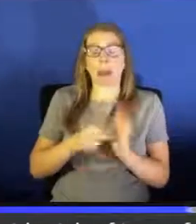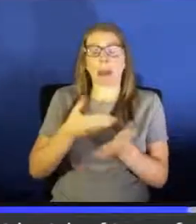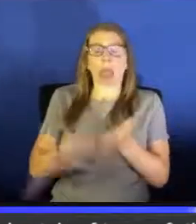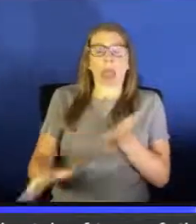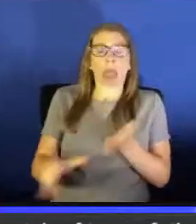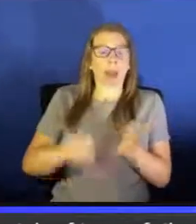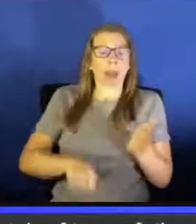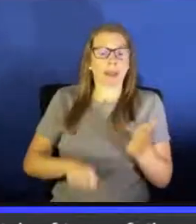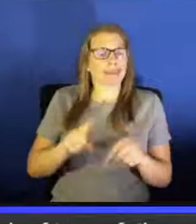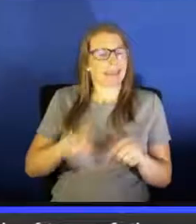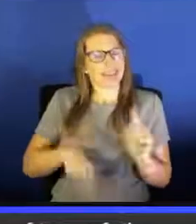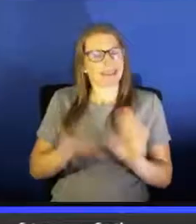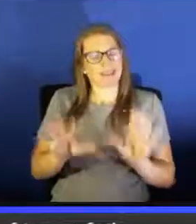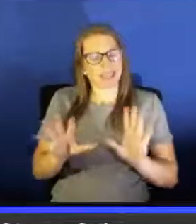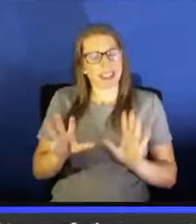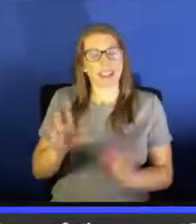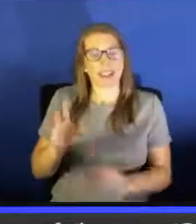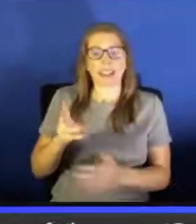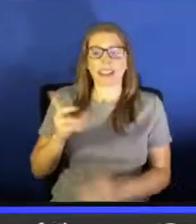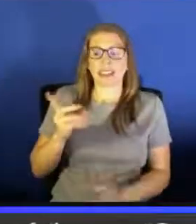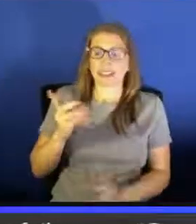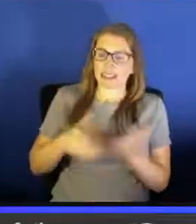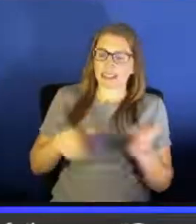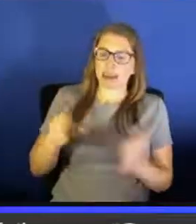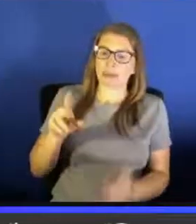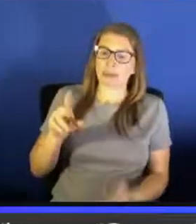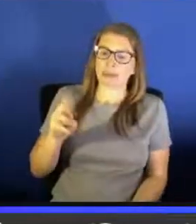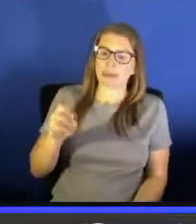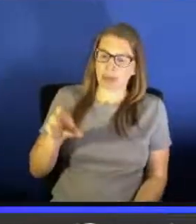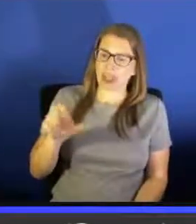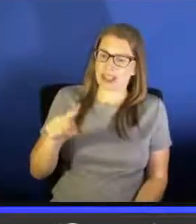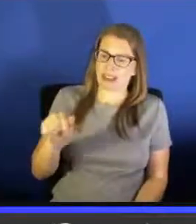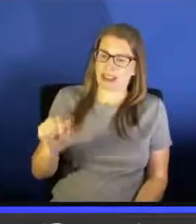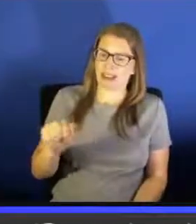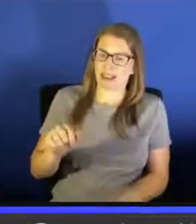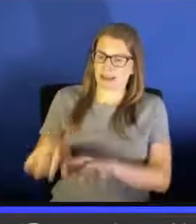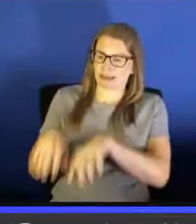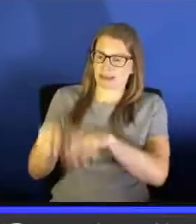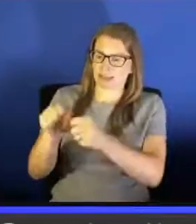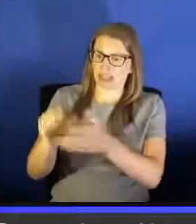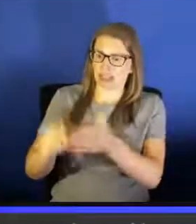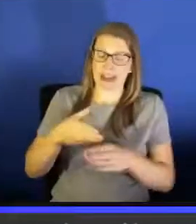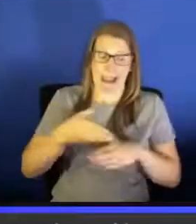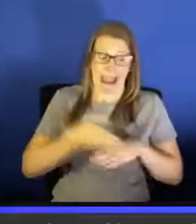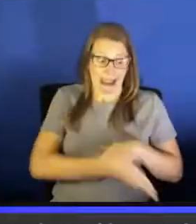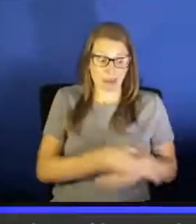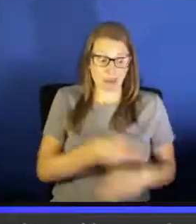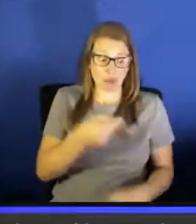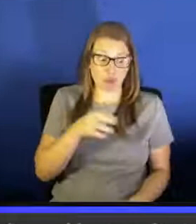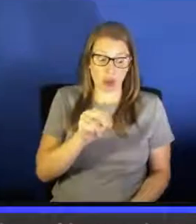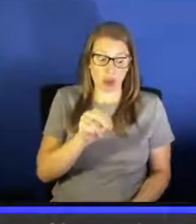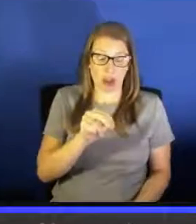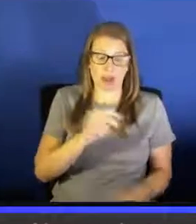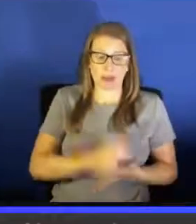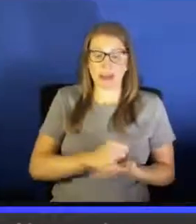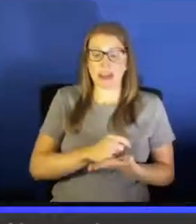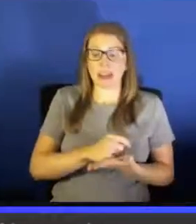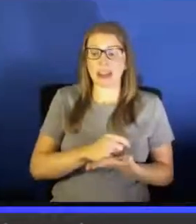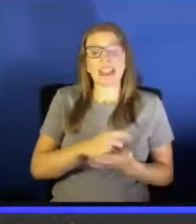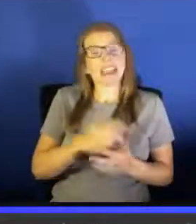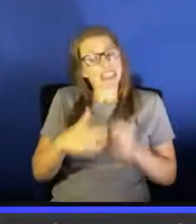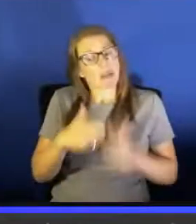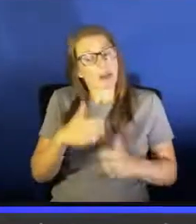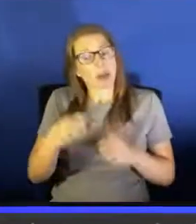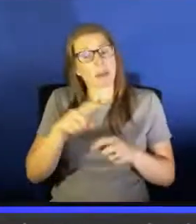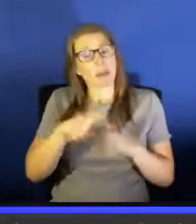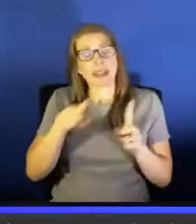Mirza has done some surgeries after radiation therapy, and it is definitely more difficult, but it's not impossible either. But to answer your